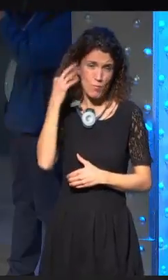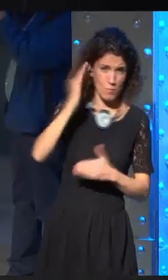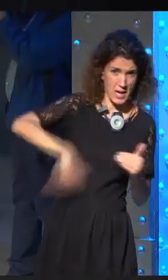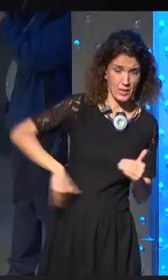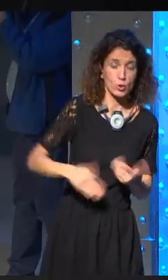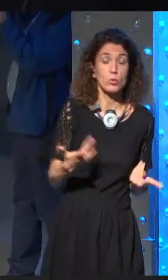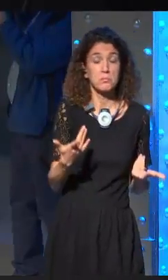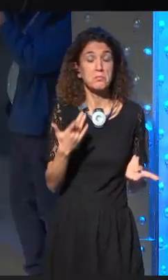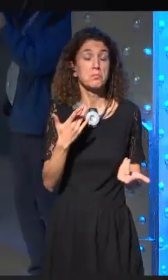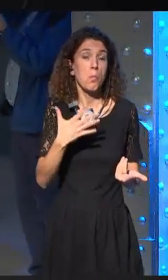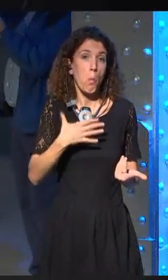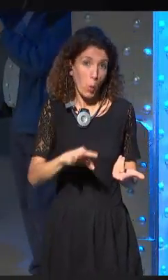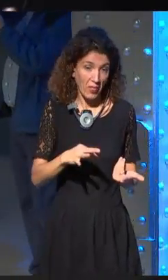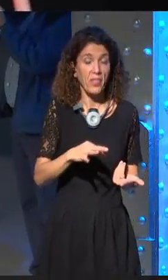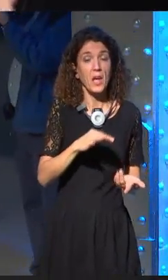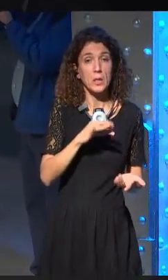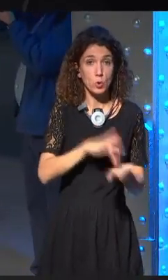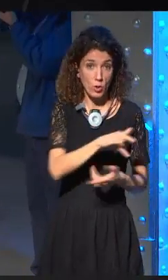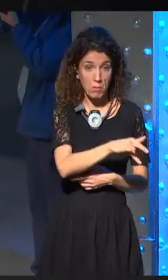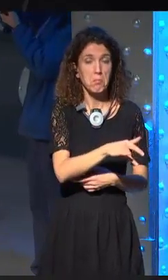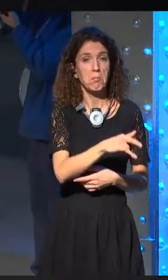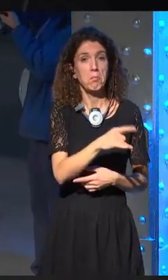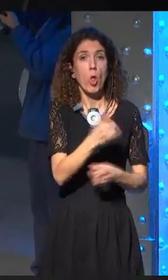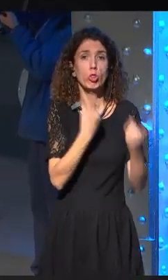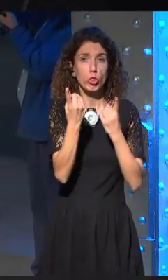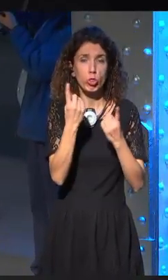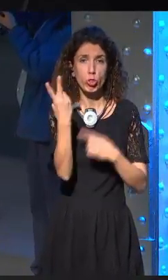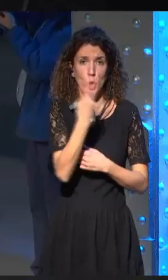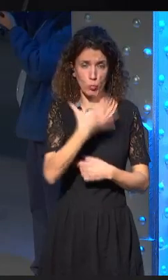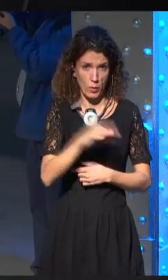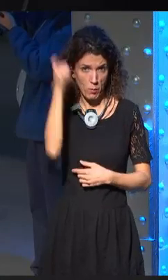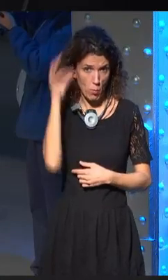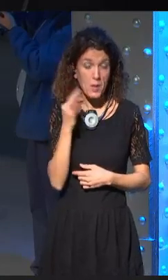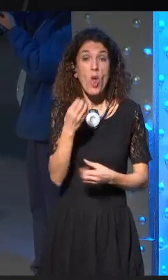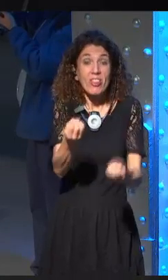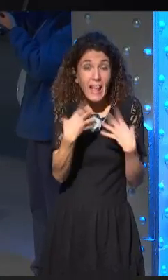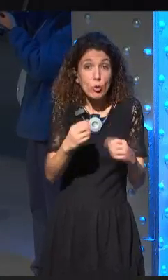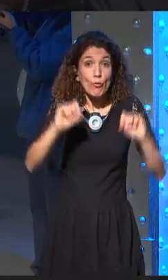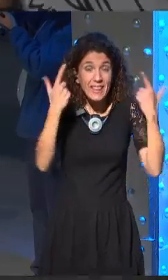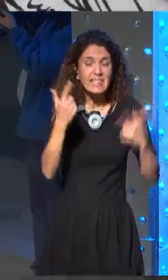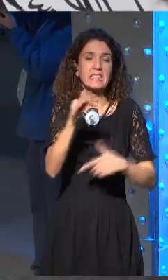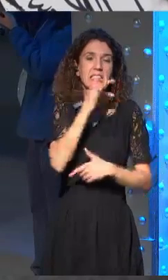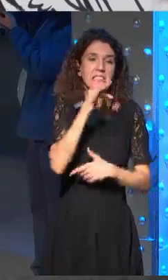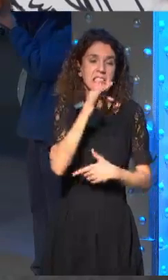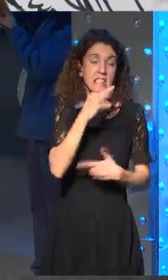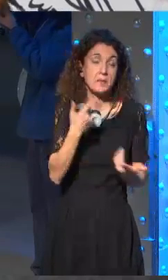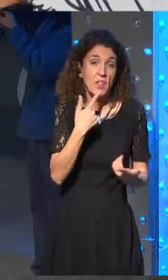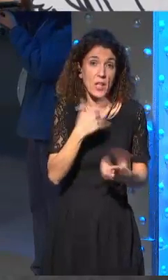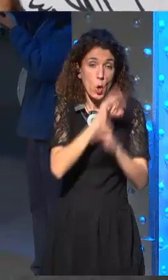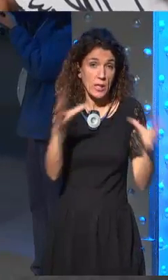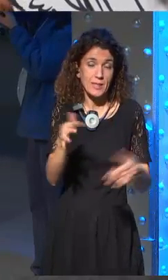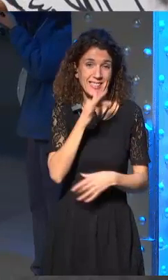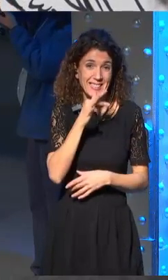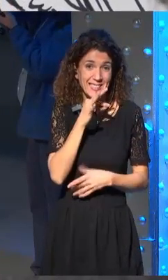that maybe women just don't experience this, in which case maybe when we send crew members to Mars, it'll be a crew of all